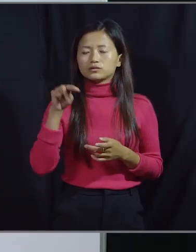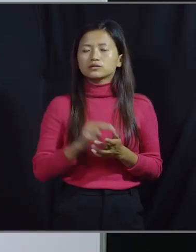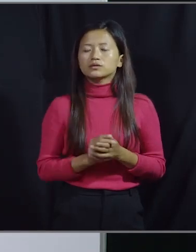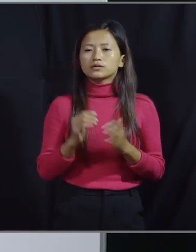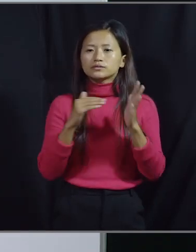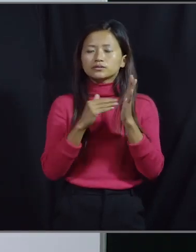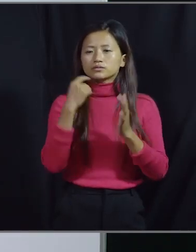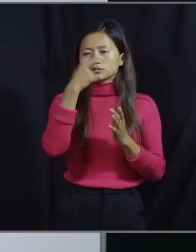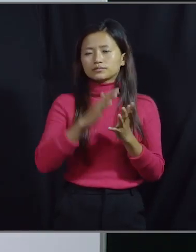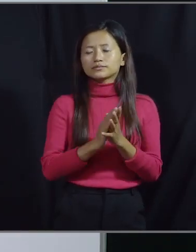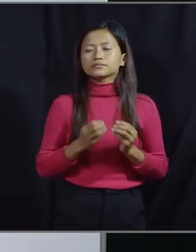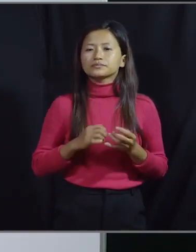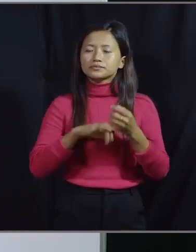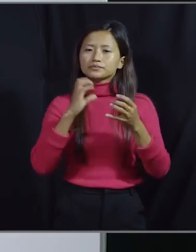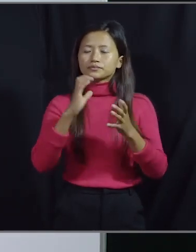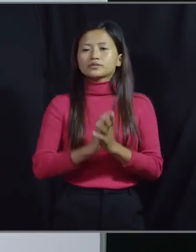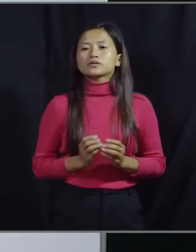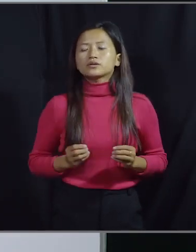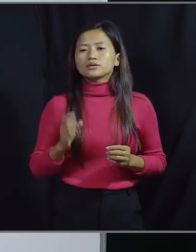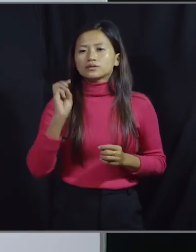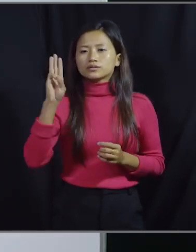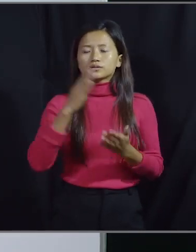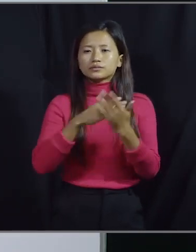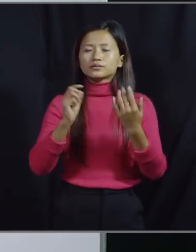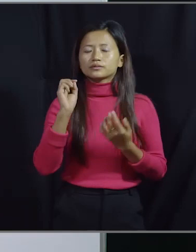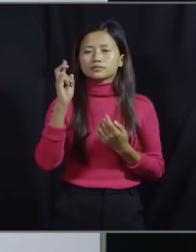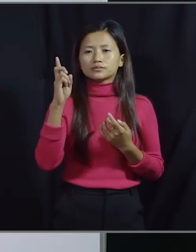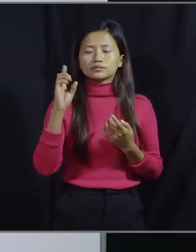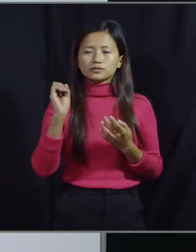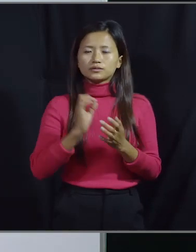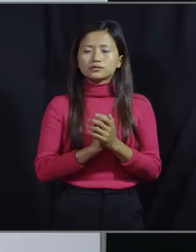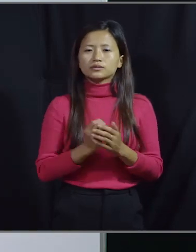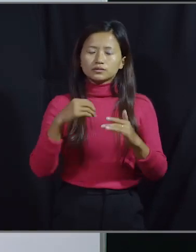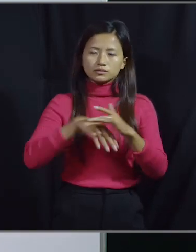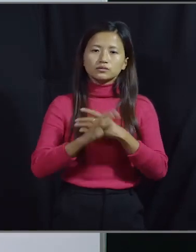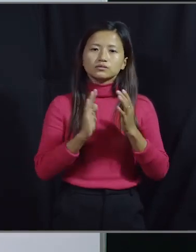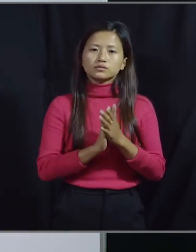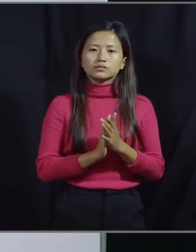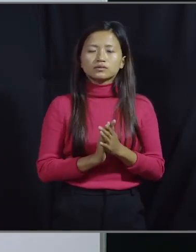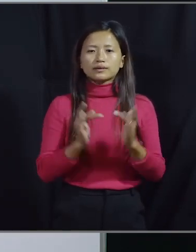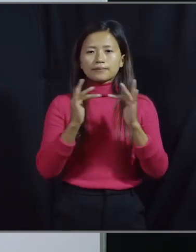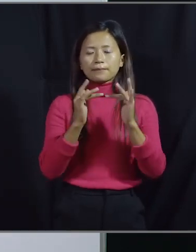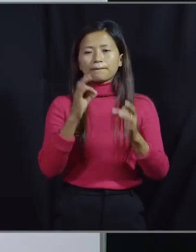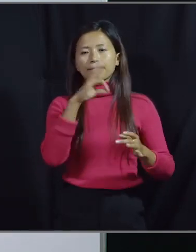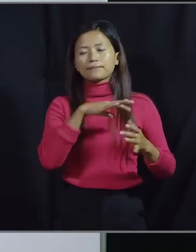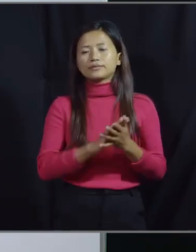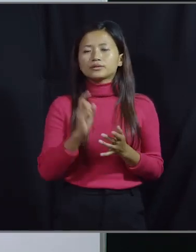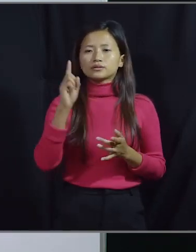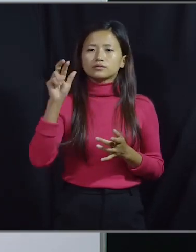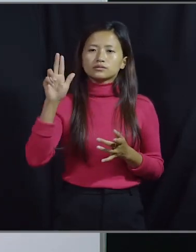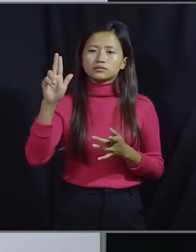is sacrificing, that is 3 by then, that is sacrificing ratio into net profit